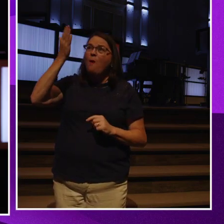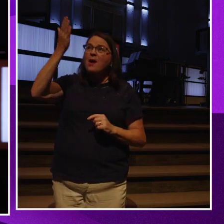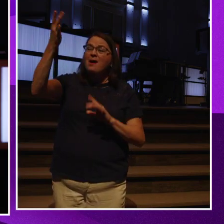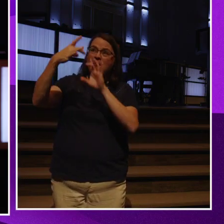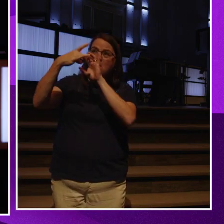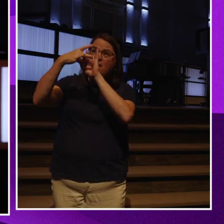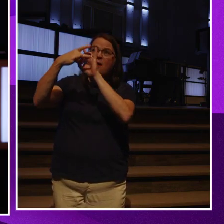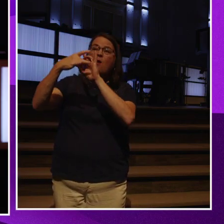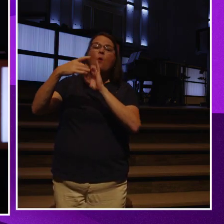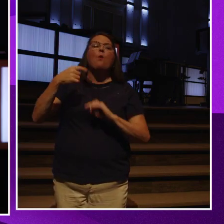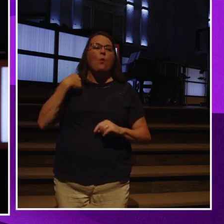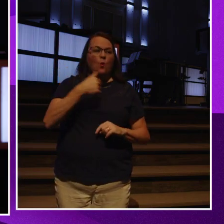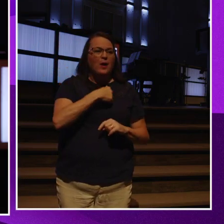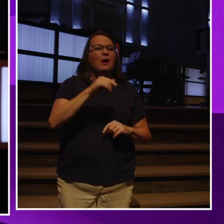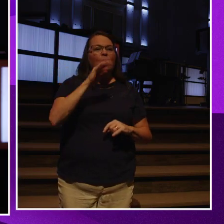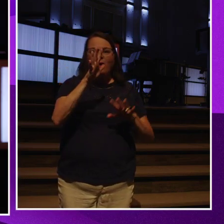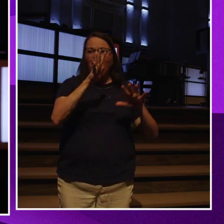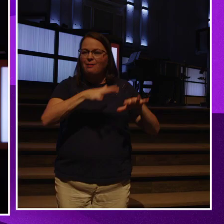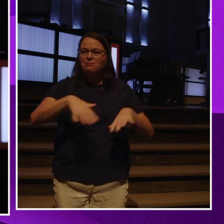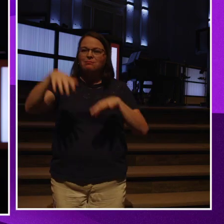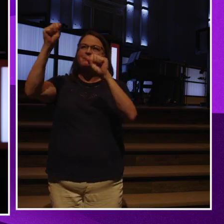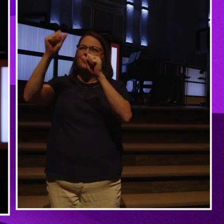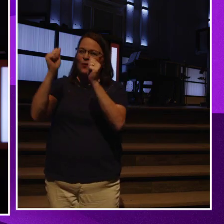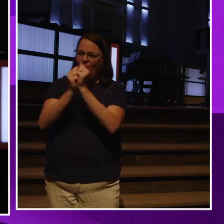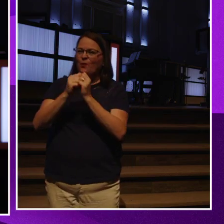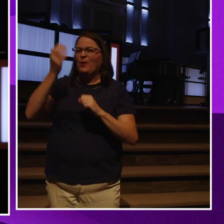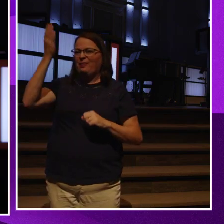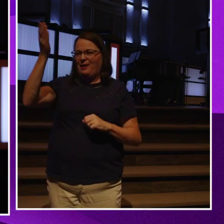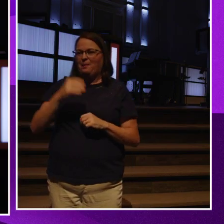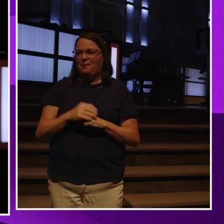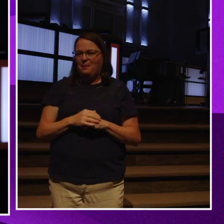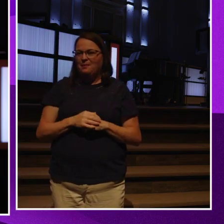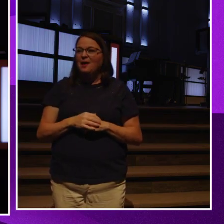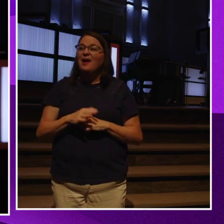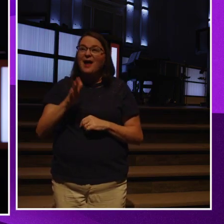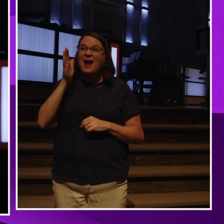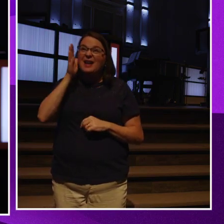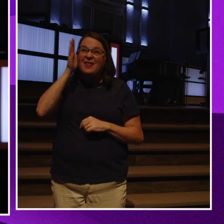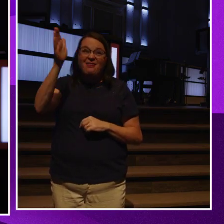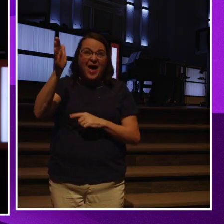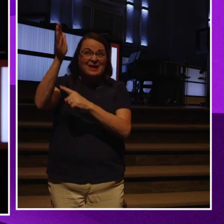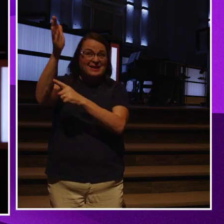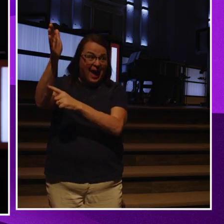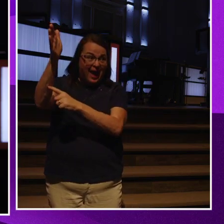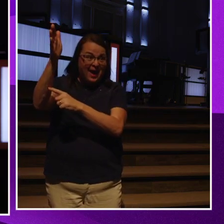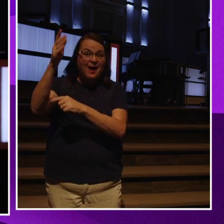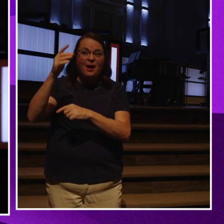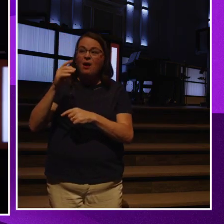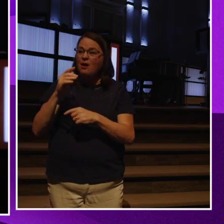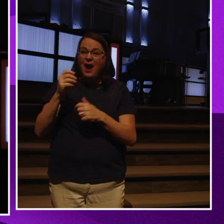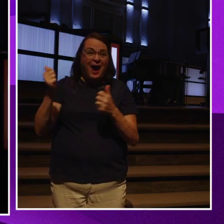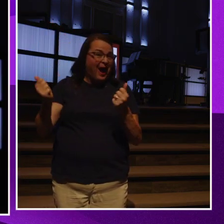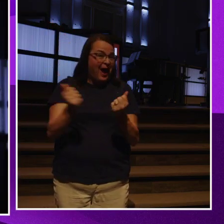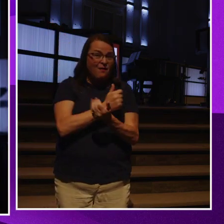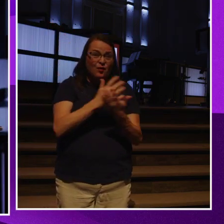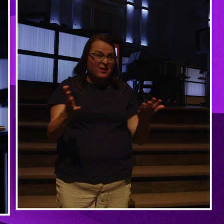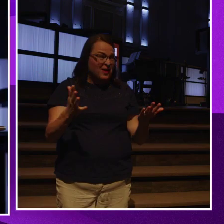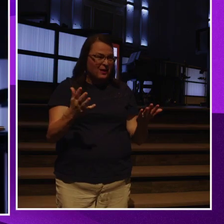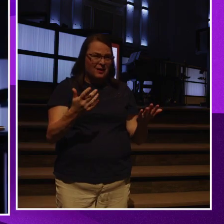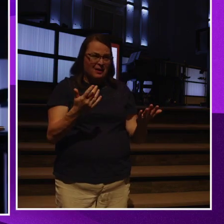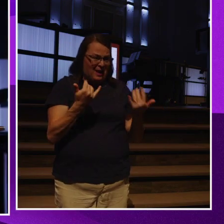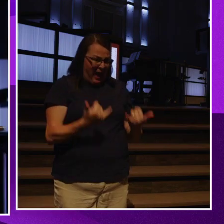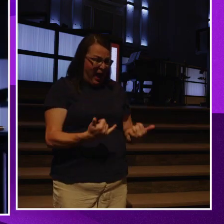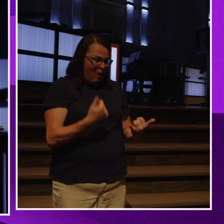be with him. And in that day, all the things we don't understand, we will